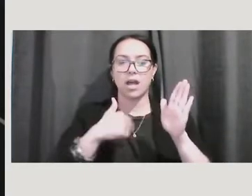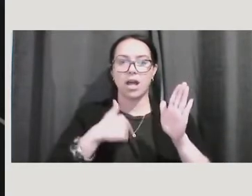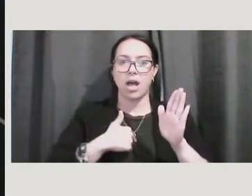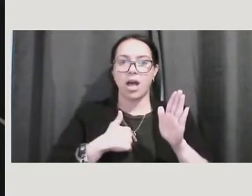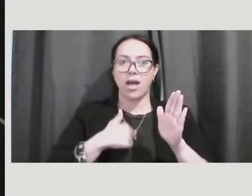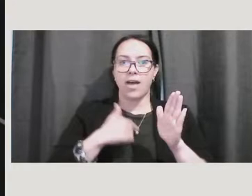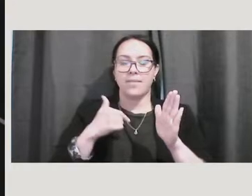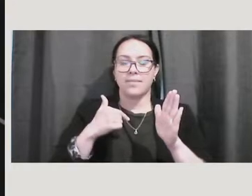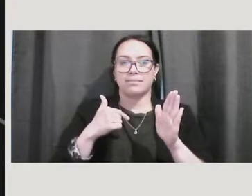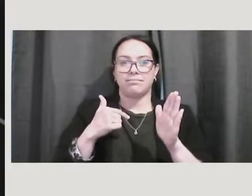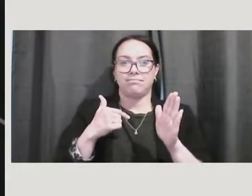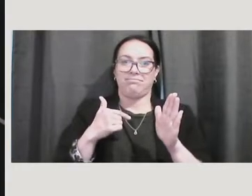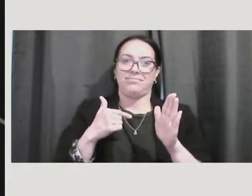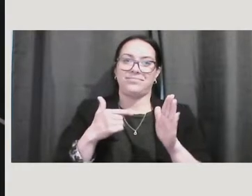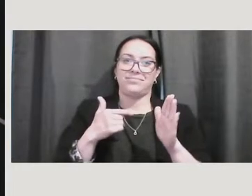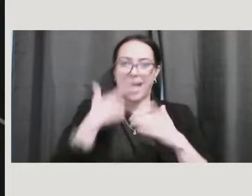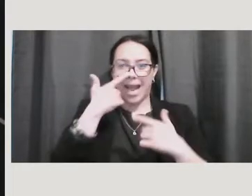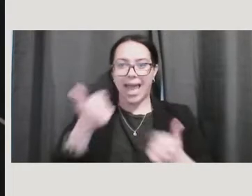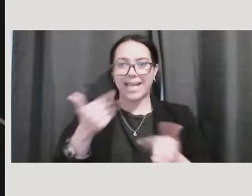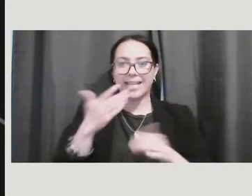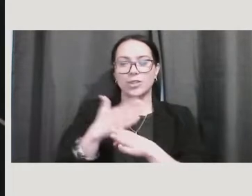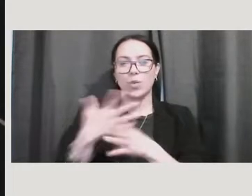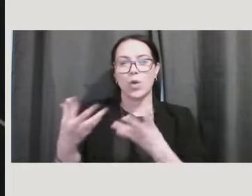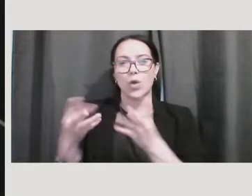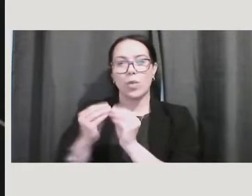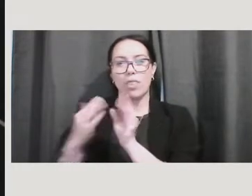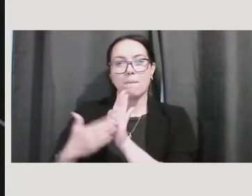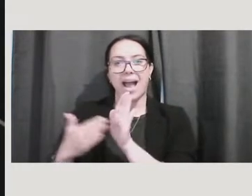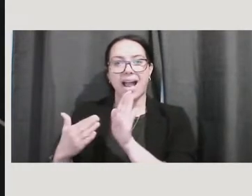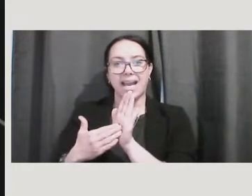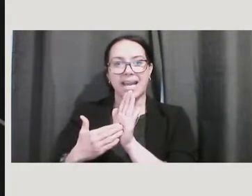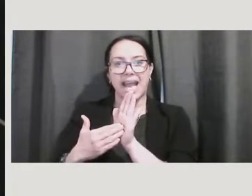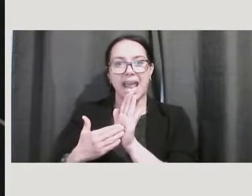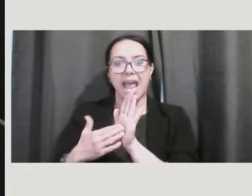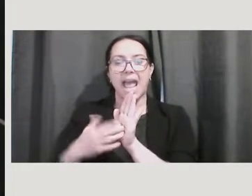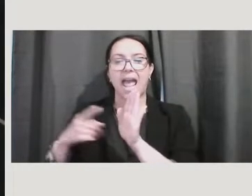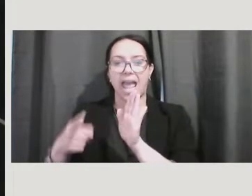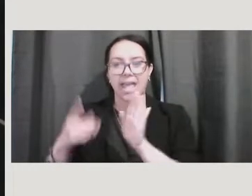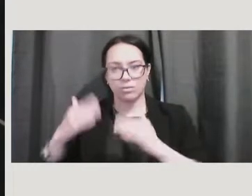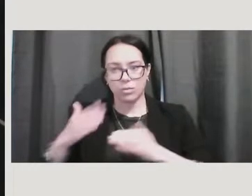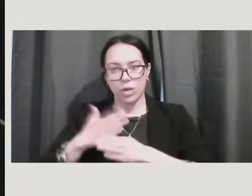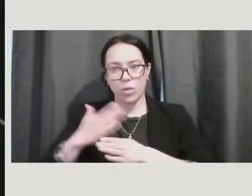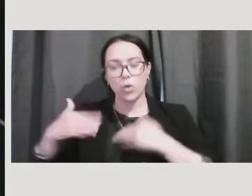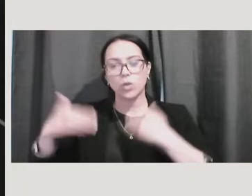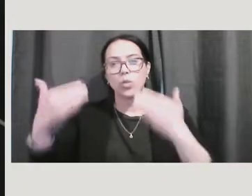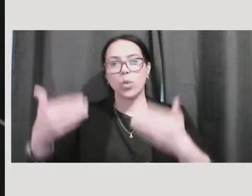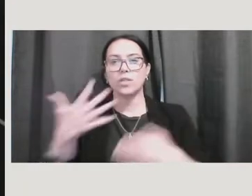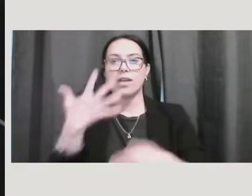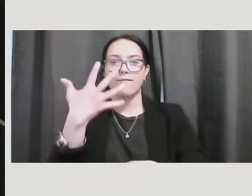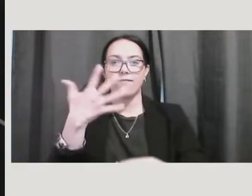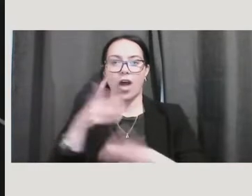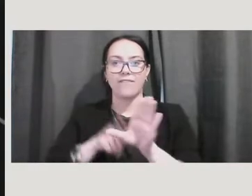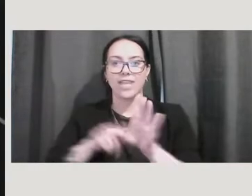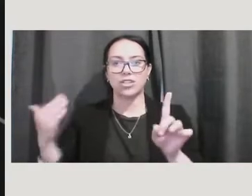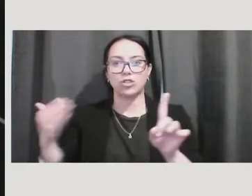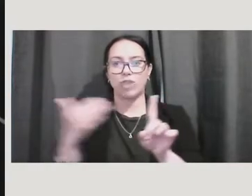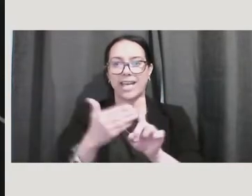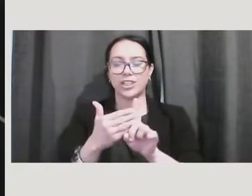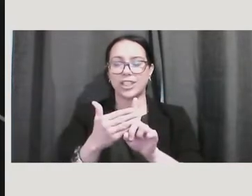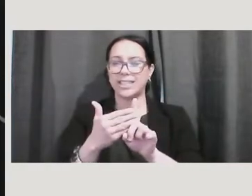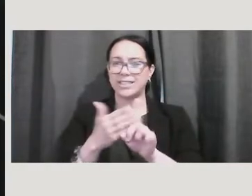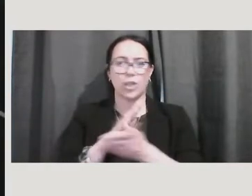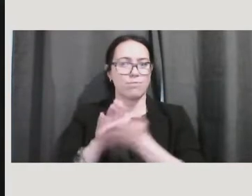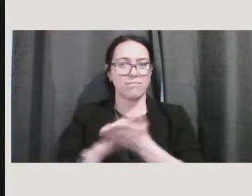and our beautiful strategy uh project team as we work towards the next five year strategy so that keeps me relatively busy